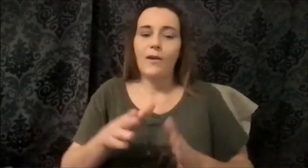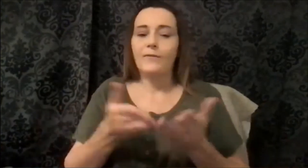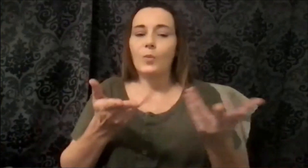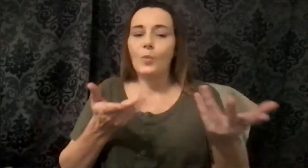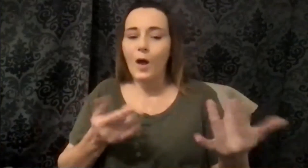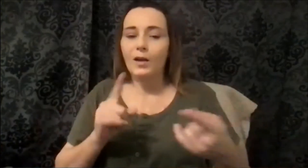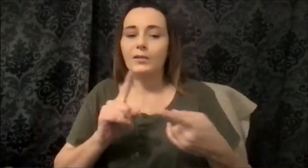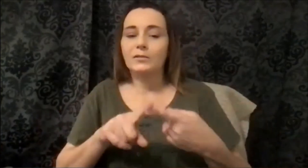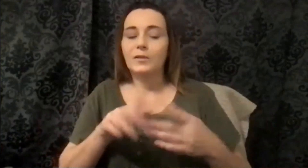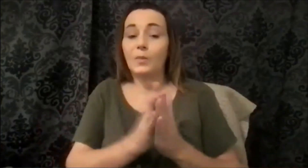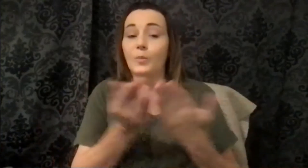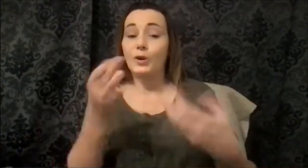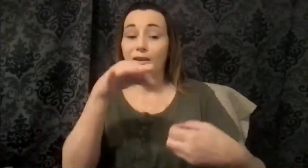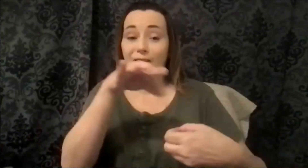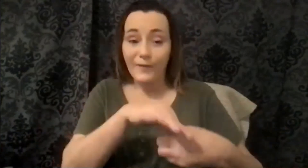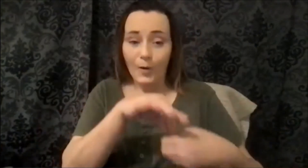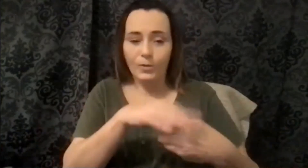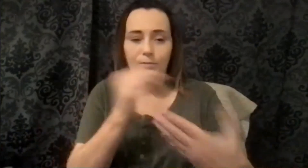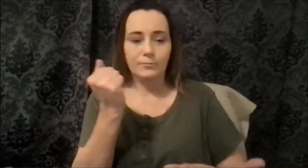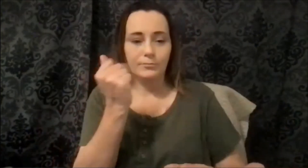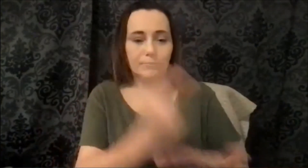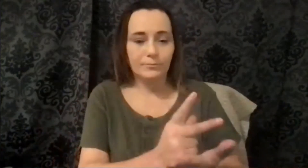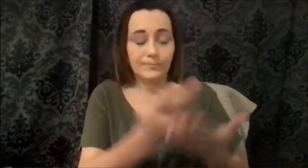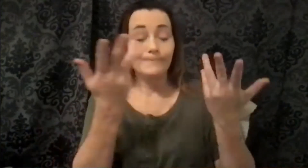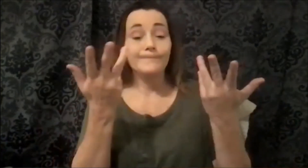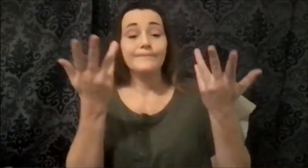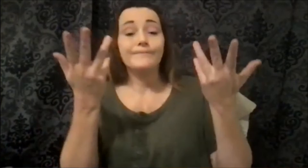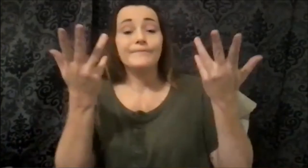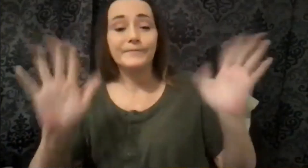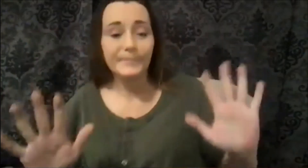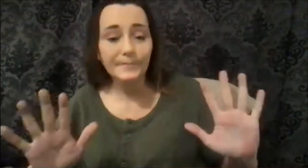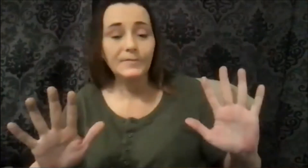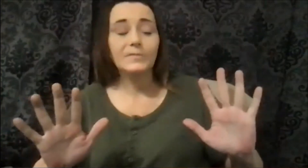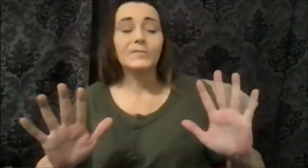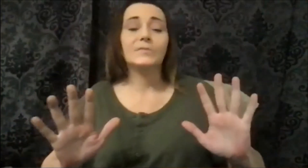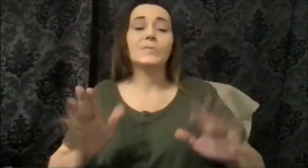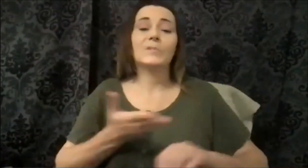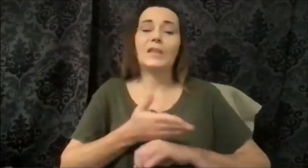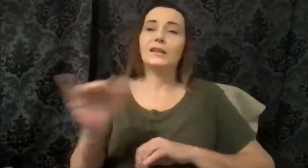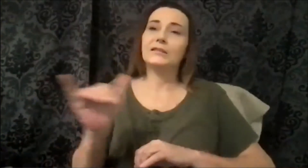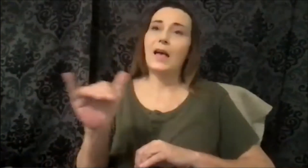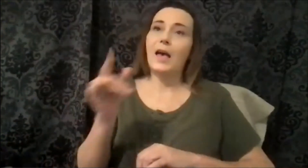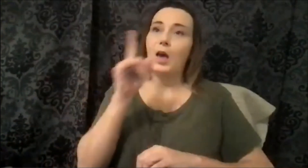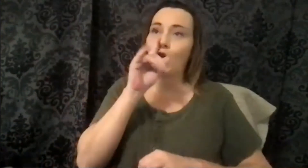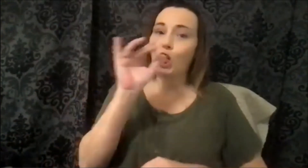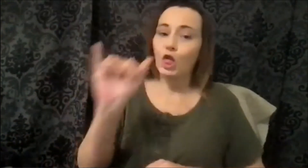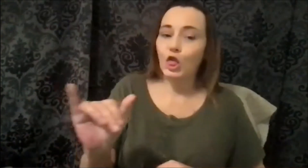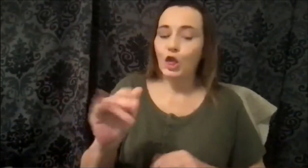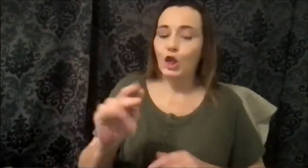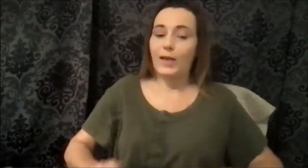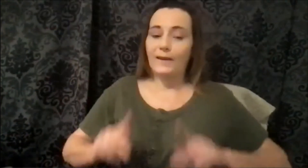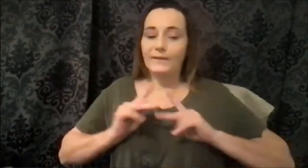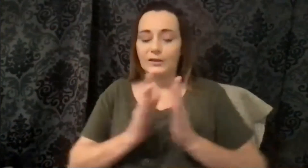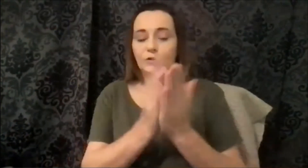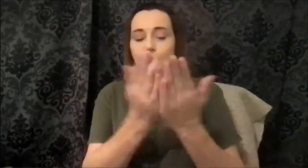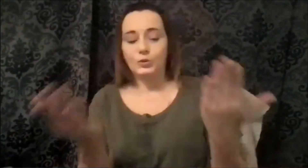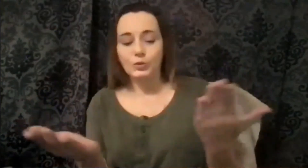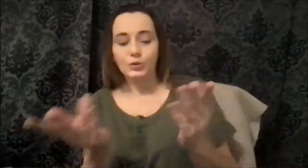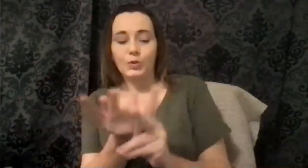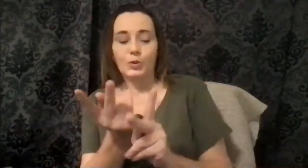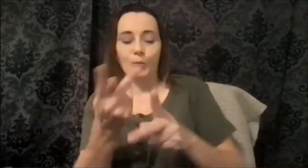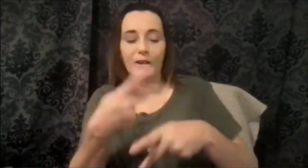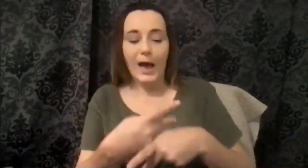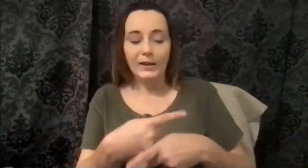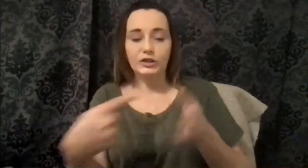is voted in. And then once it's voted in, things like what it's going to look like physically, the actual production